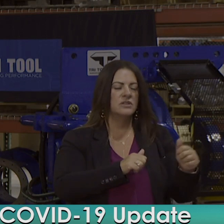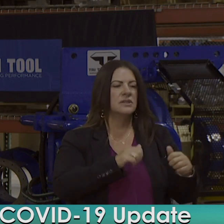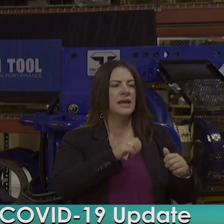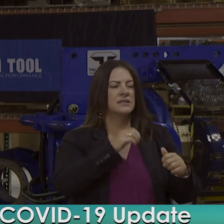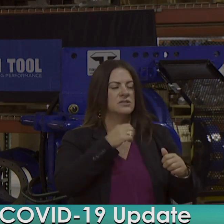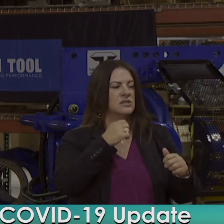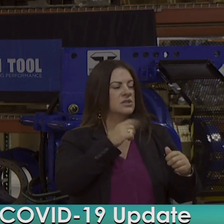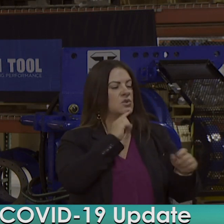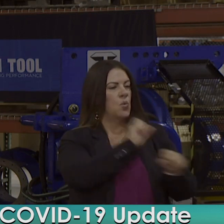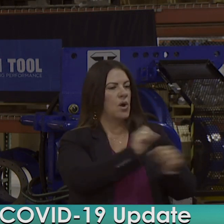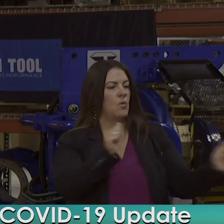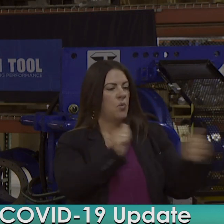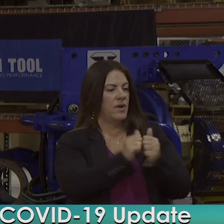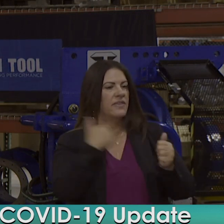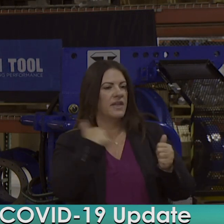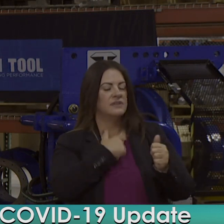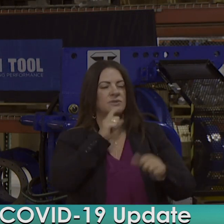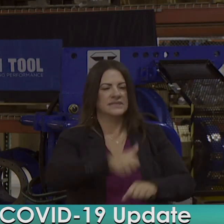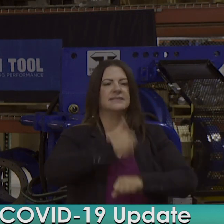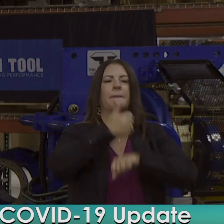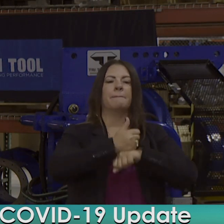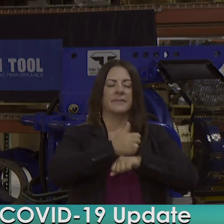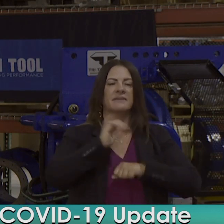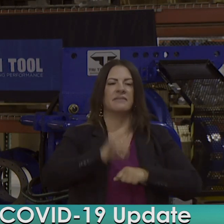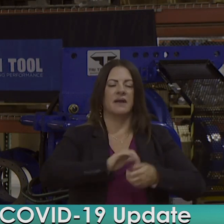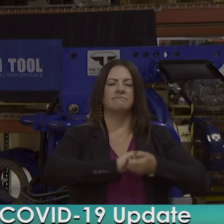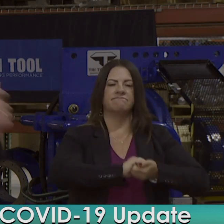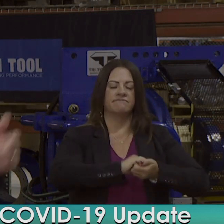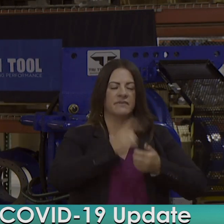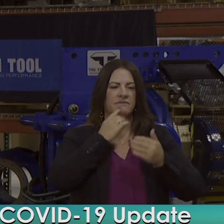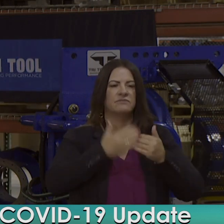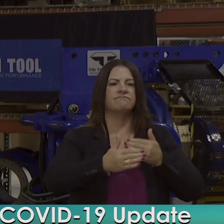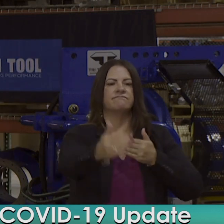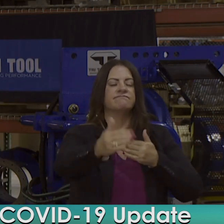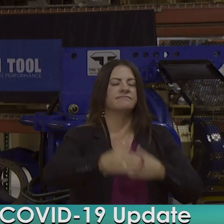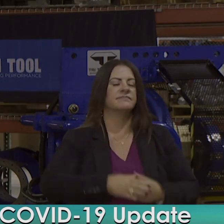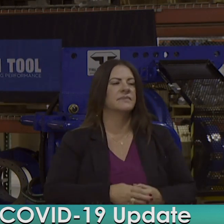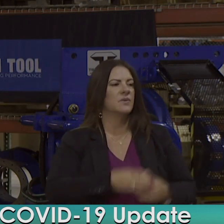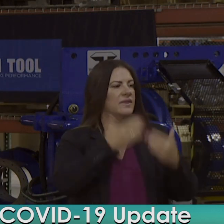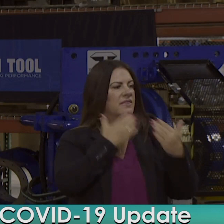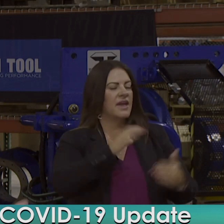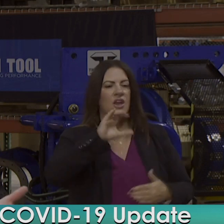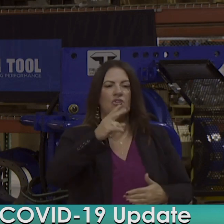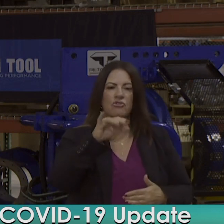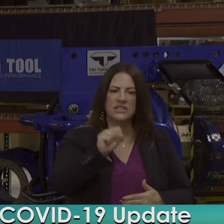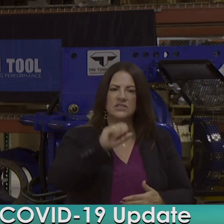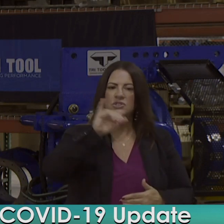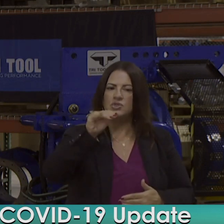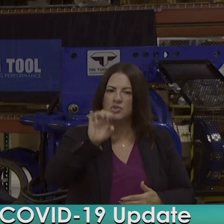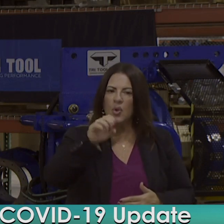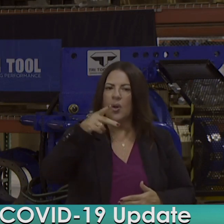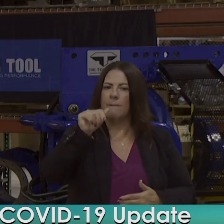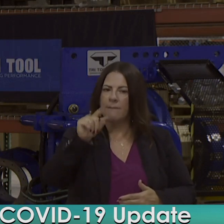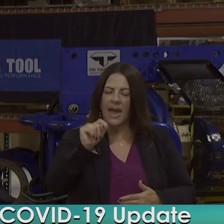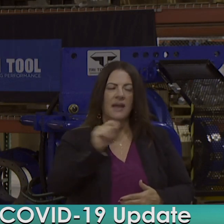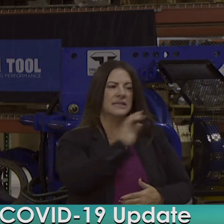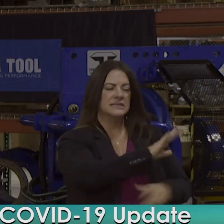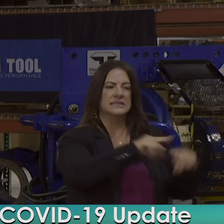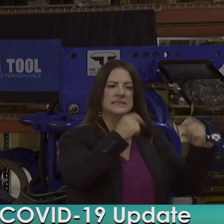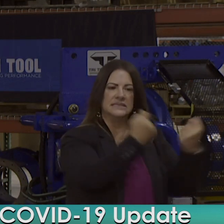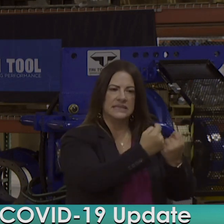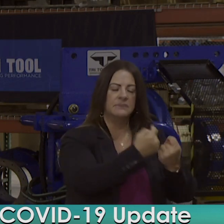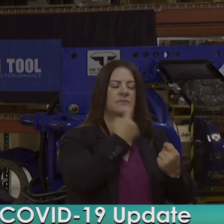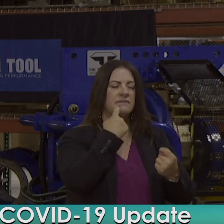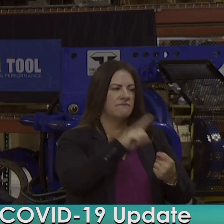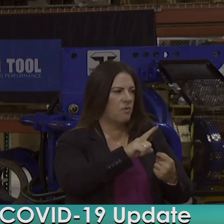together and as we've formed it. I also want to thank Chris and Joe and Pat and the team that allowed us here